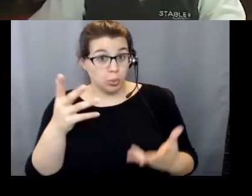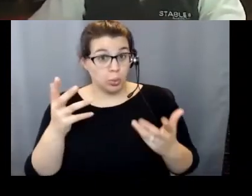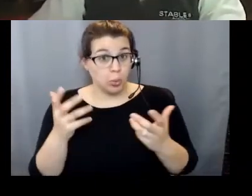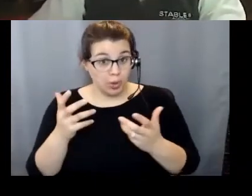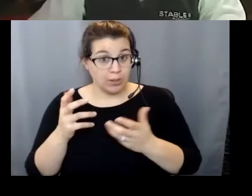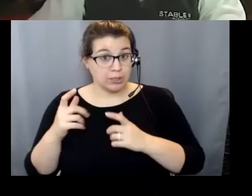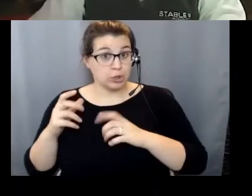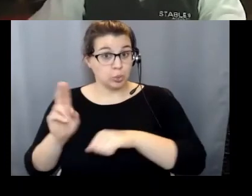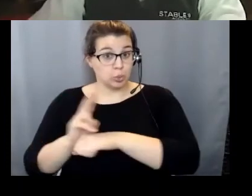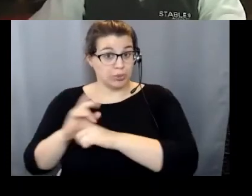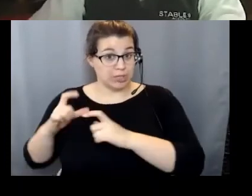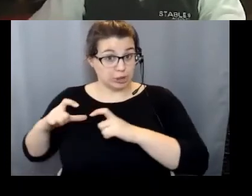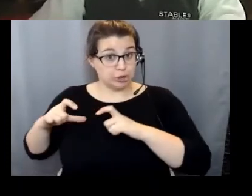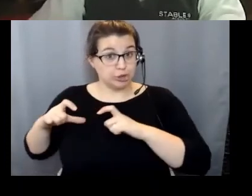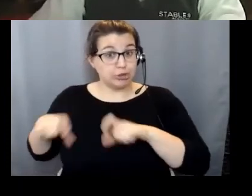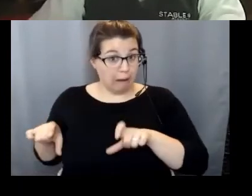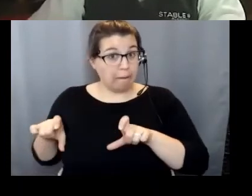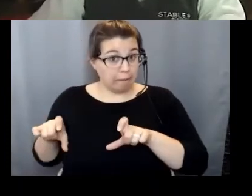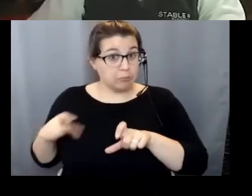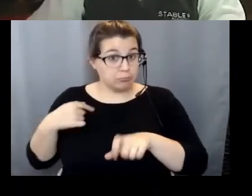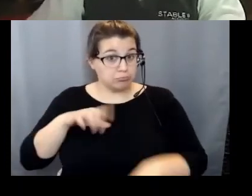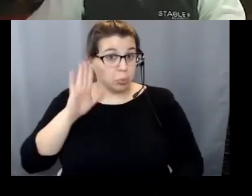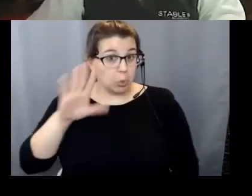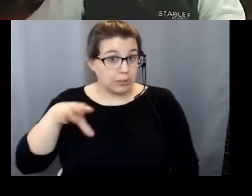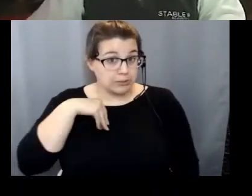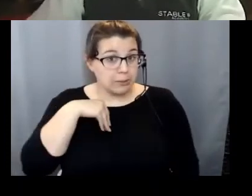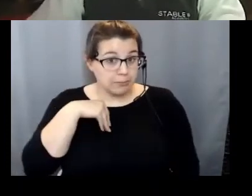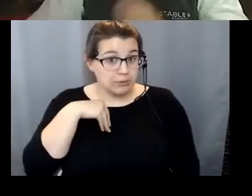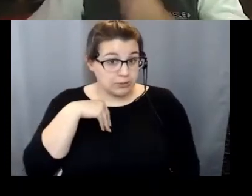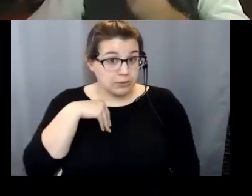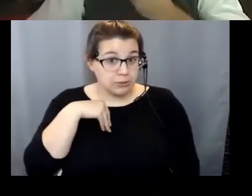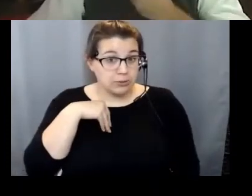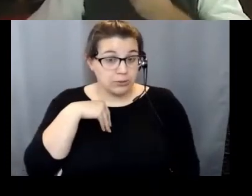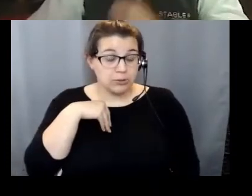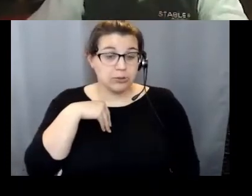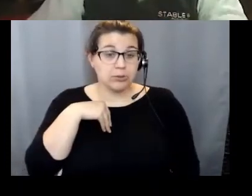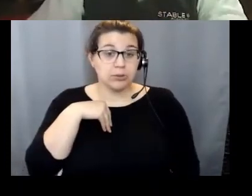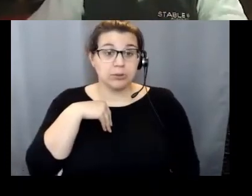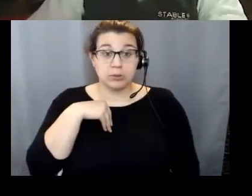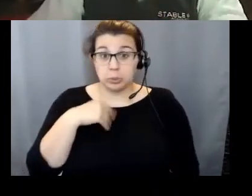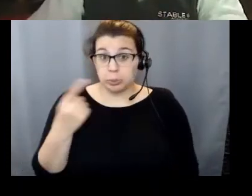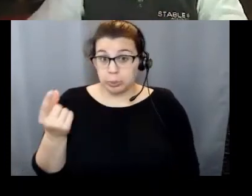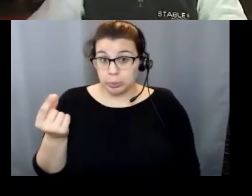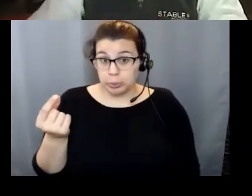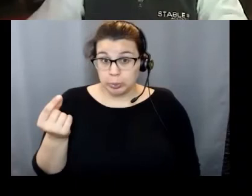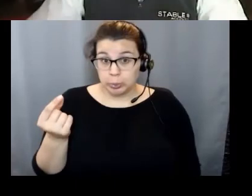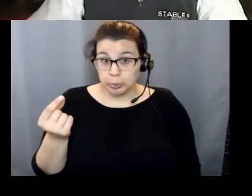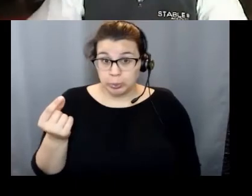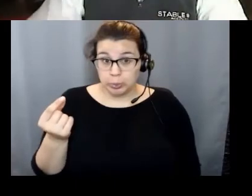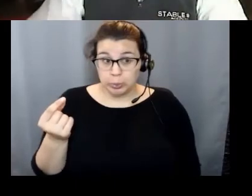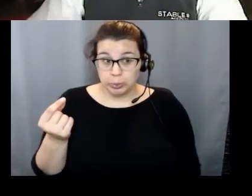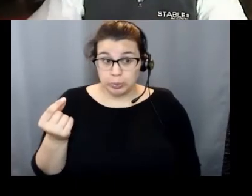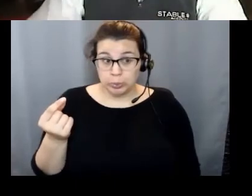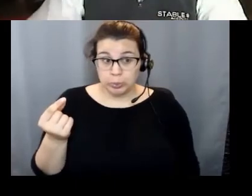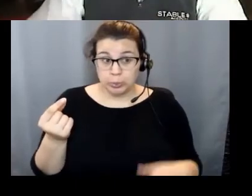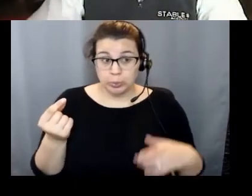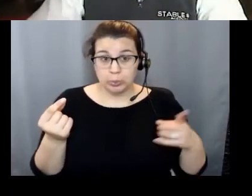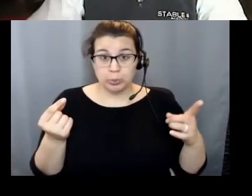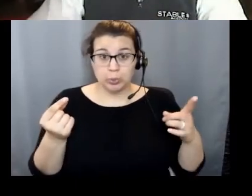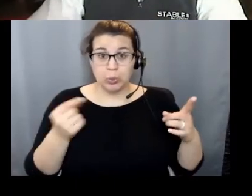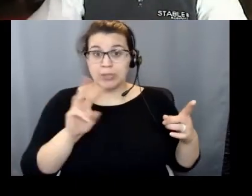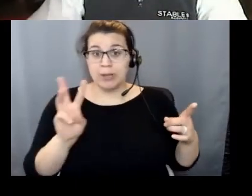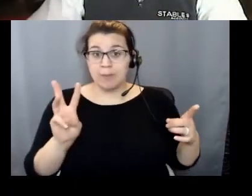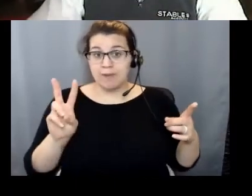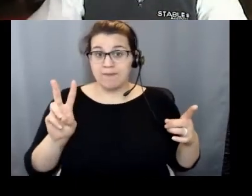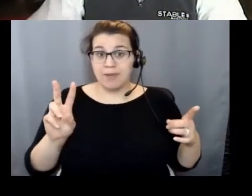a check, which is acceptable, then what you'll need to do is come out to the